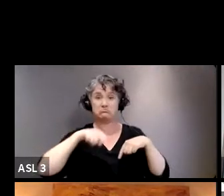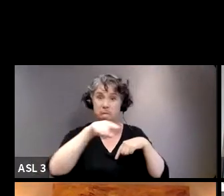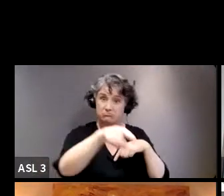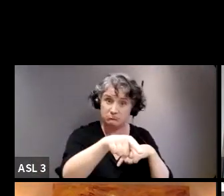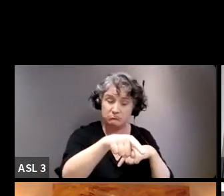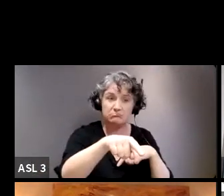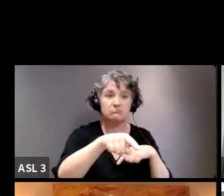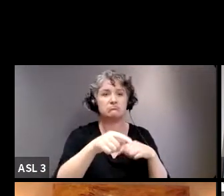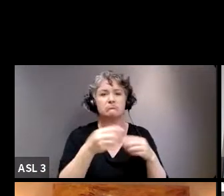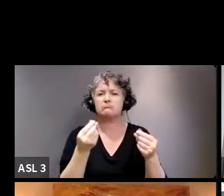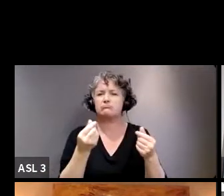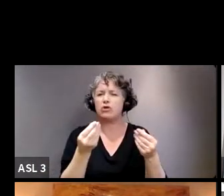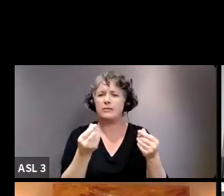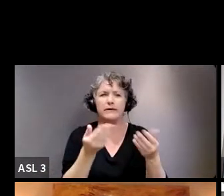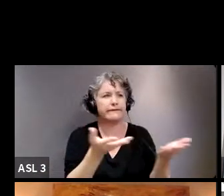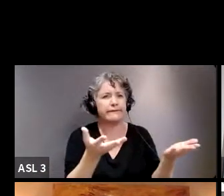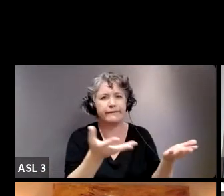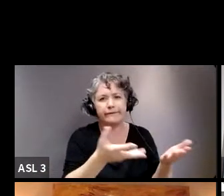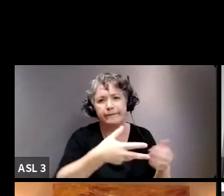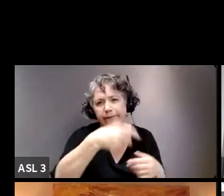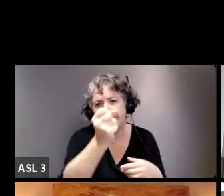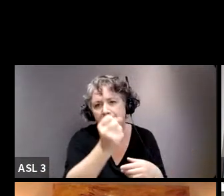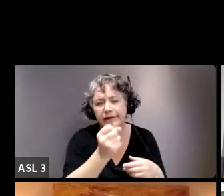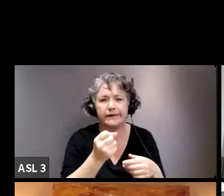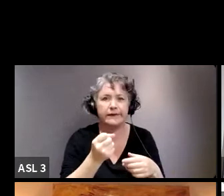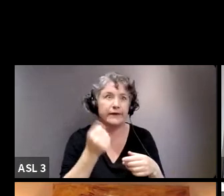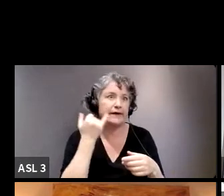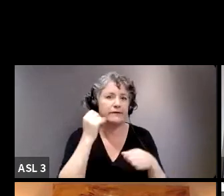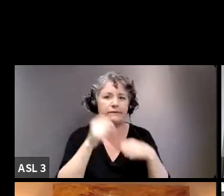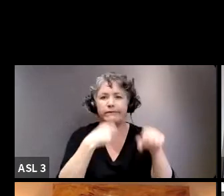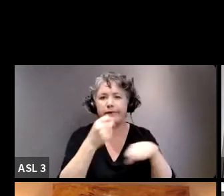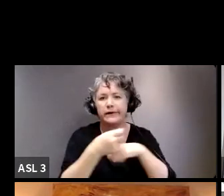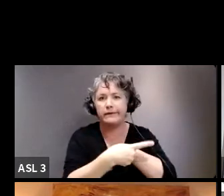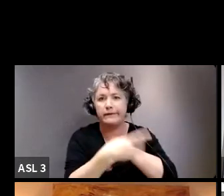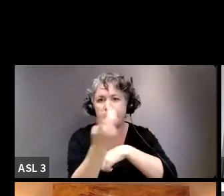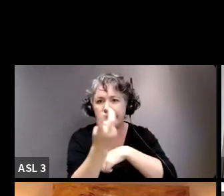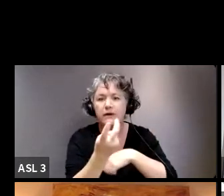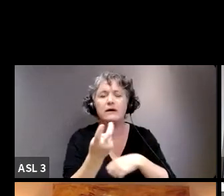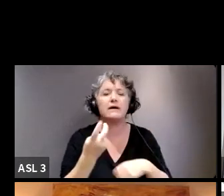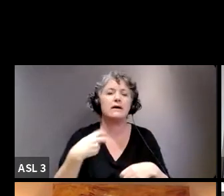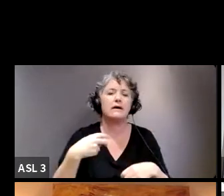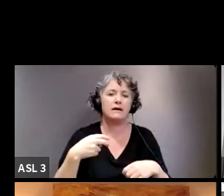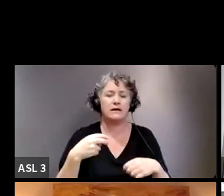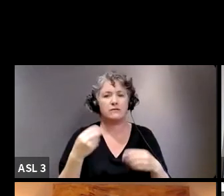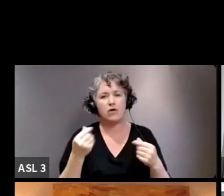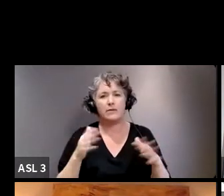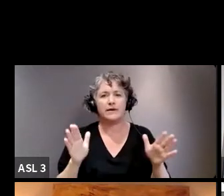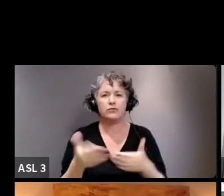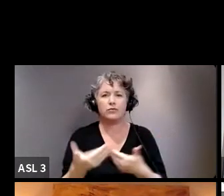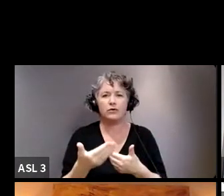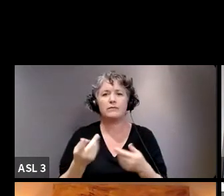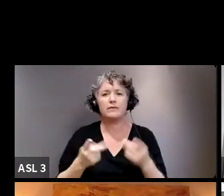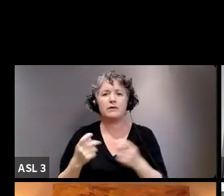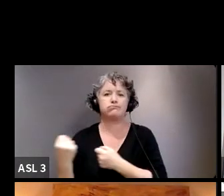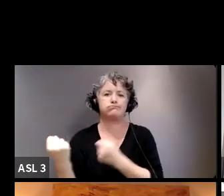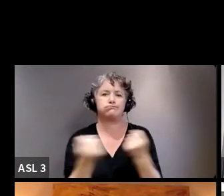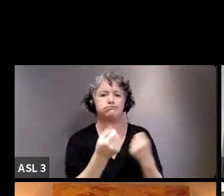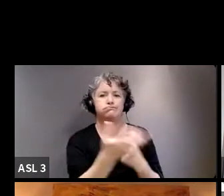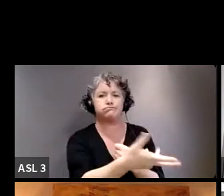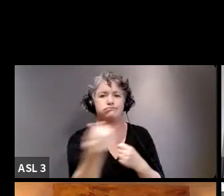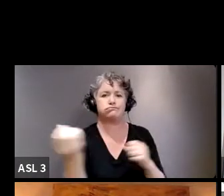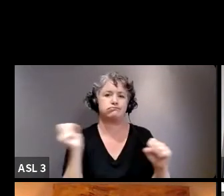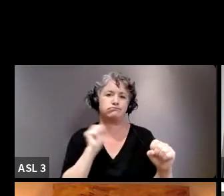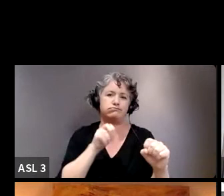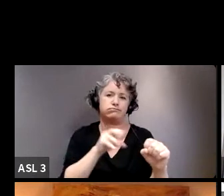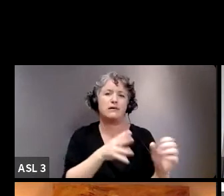such as property pickup stolen bike that's located found our property room will go around pick those things up so they're not necessarily you can't look at the different